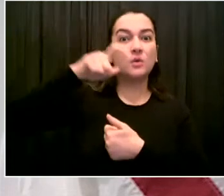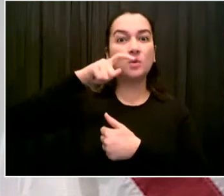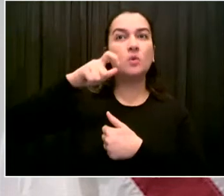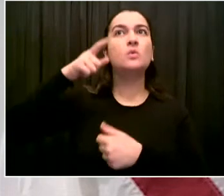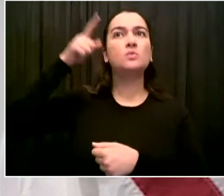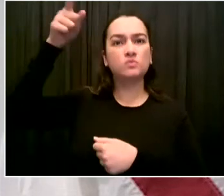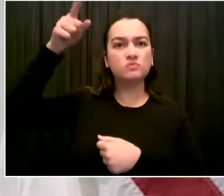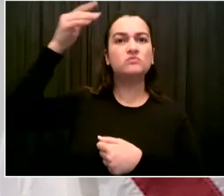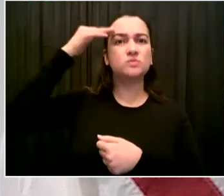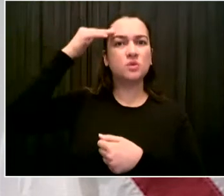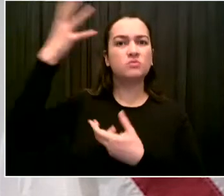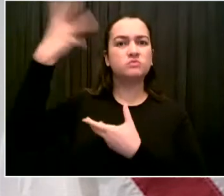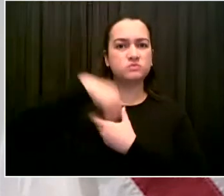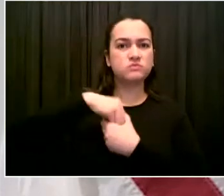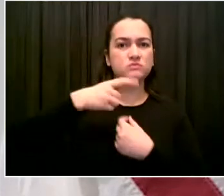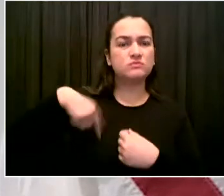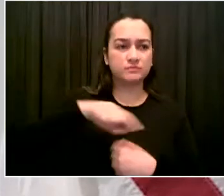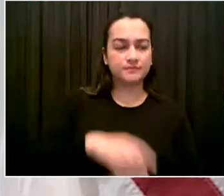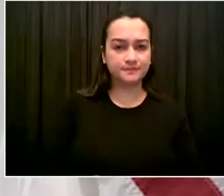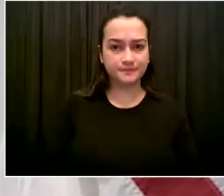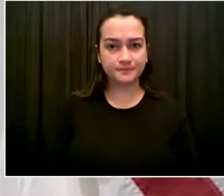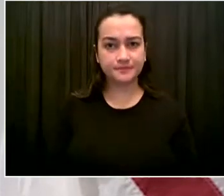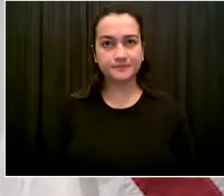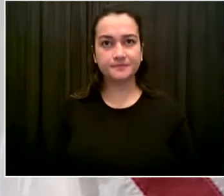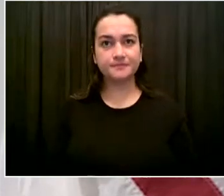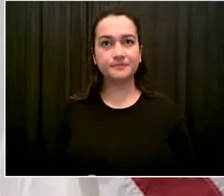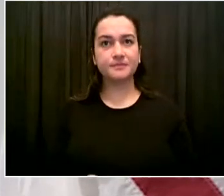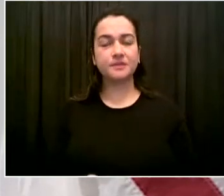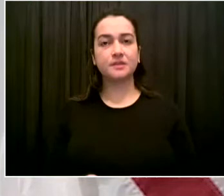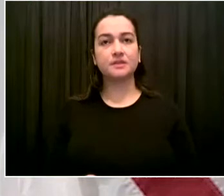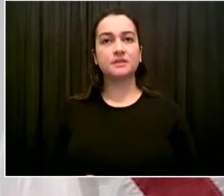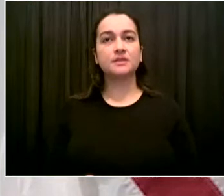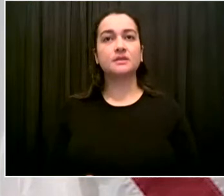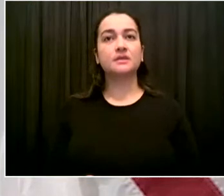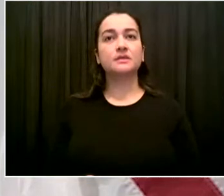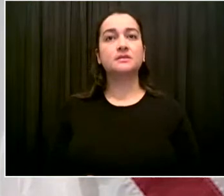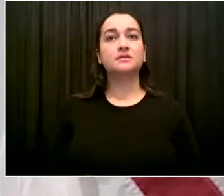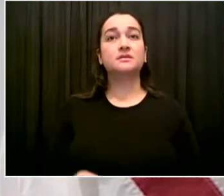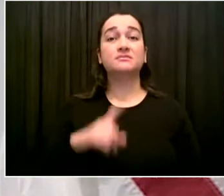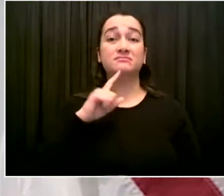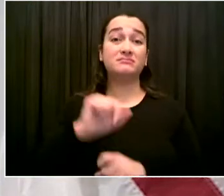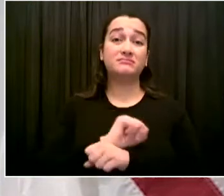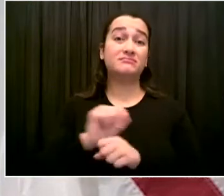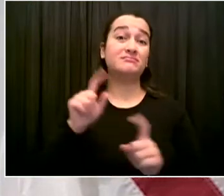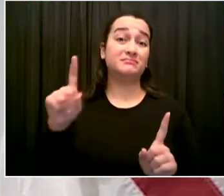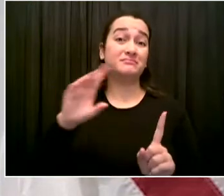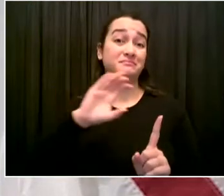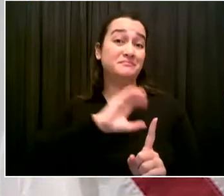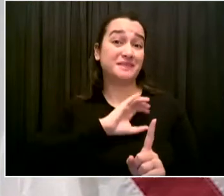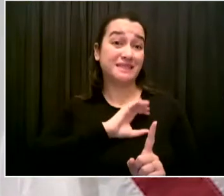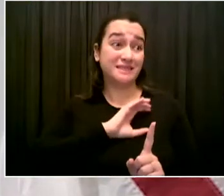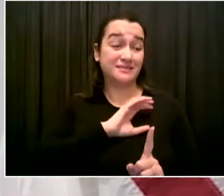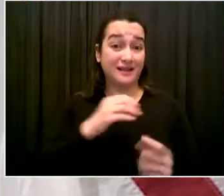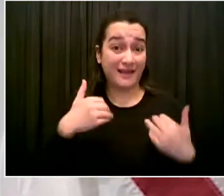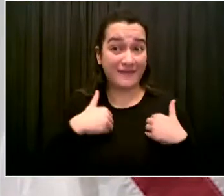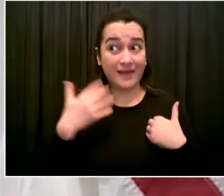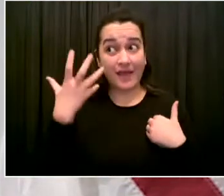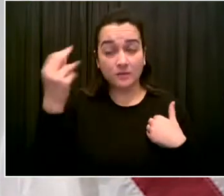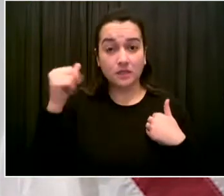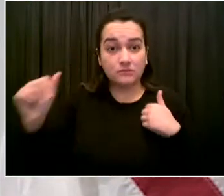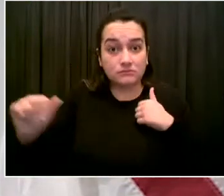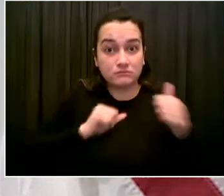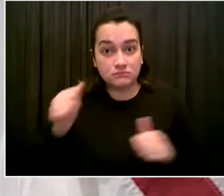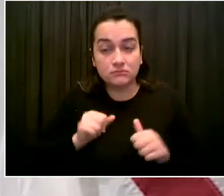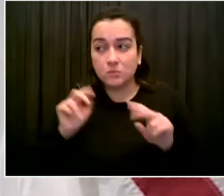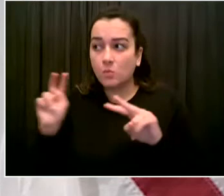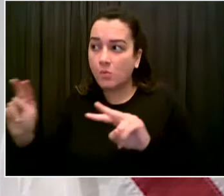presence. And in this case, after this horrifying attack in Atlanta, it was very important to reassure communities. And